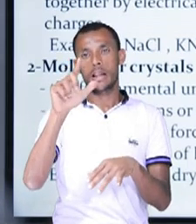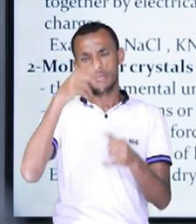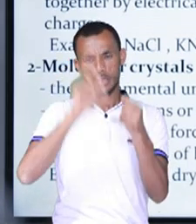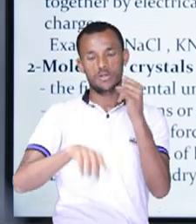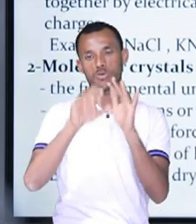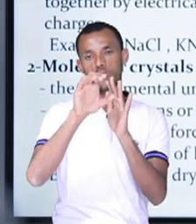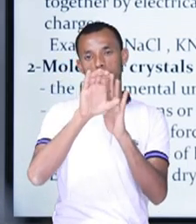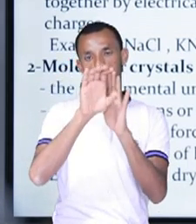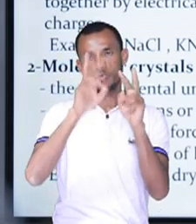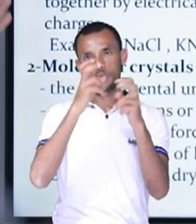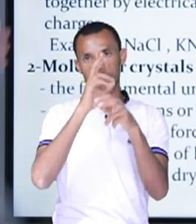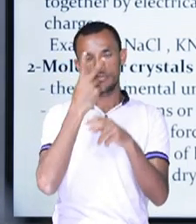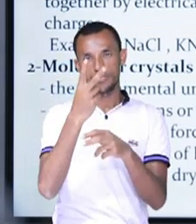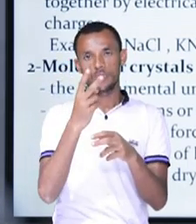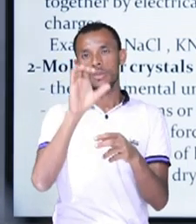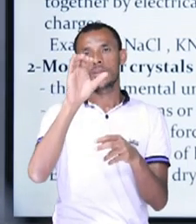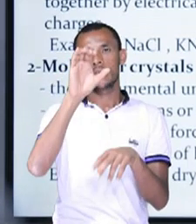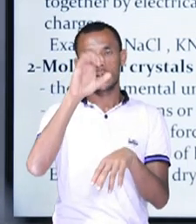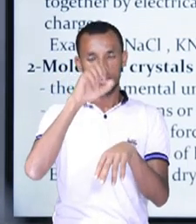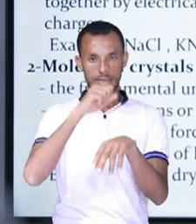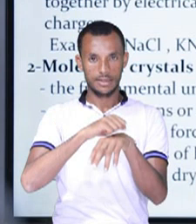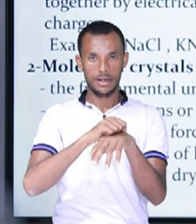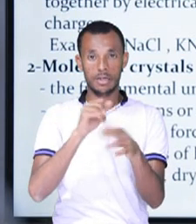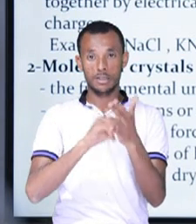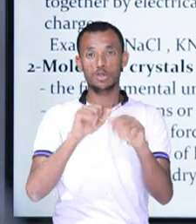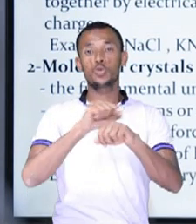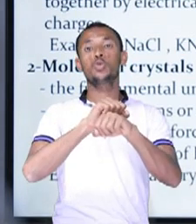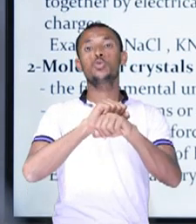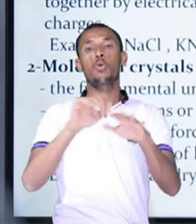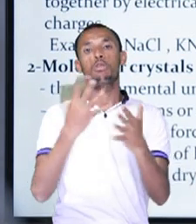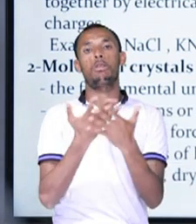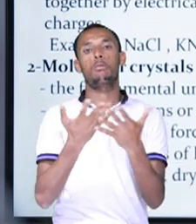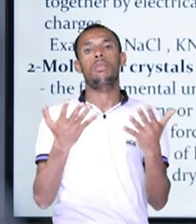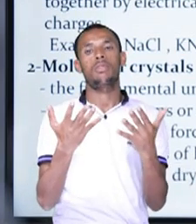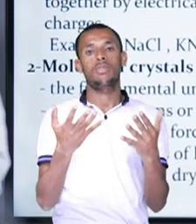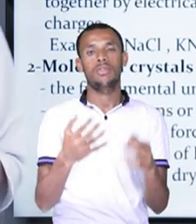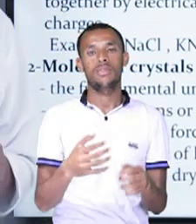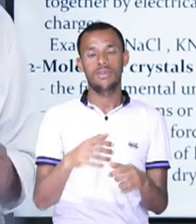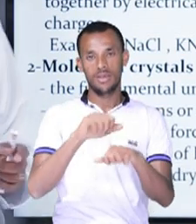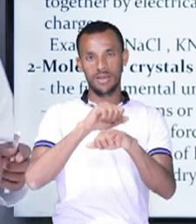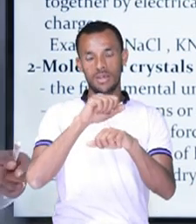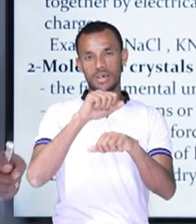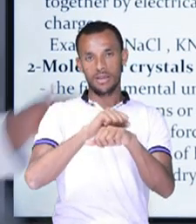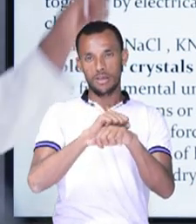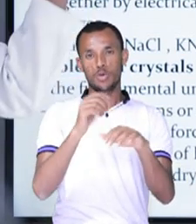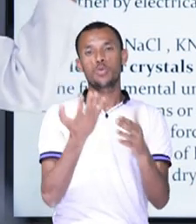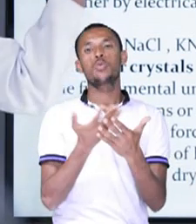crystal. A crystal is a piece of solid substance. Crystal exists in the forms of solid.